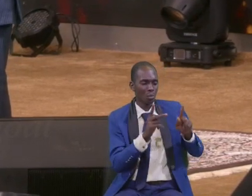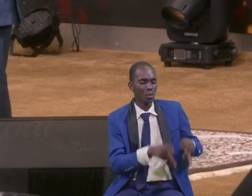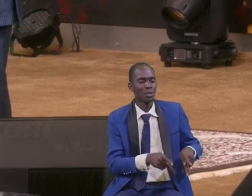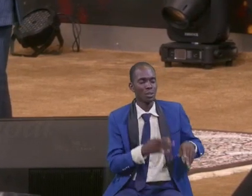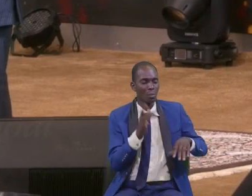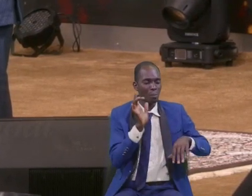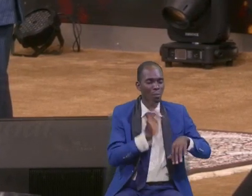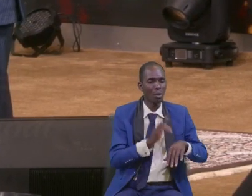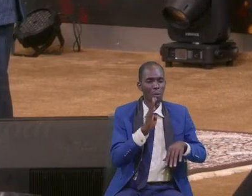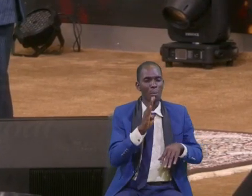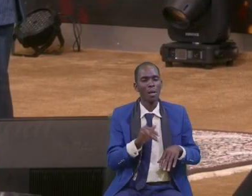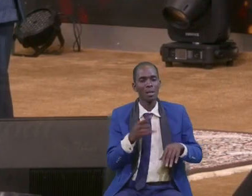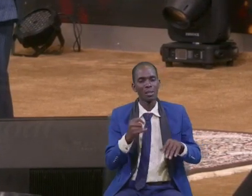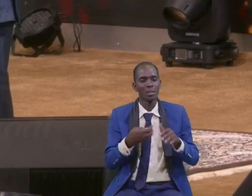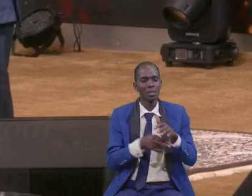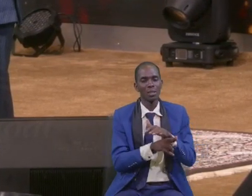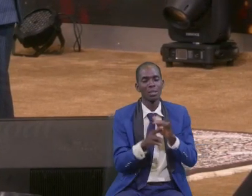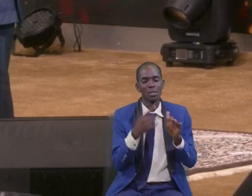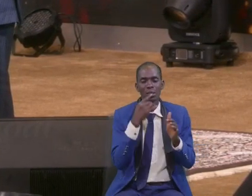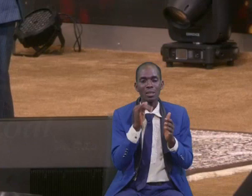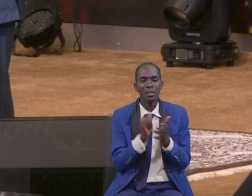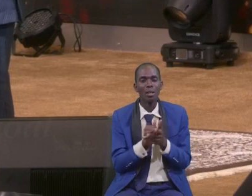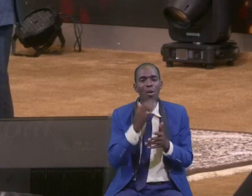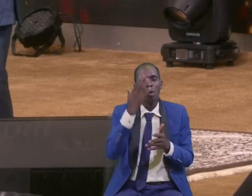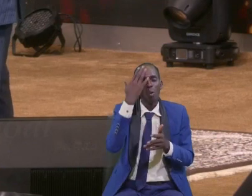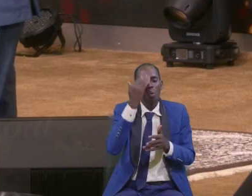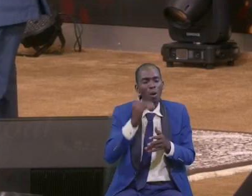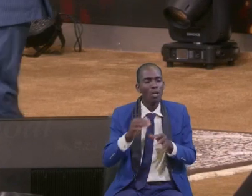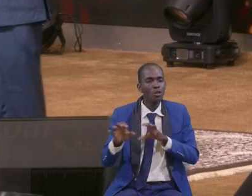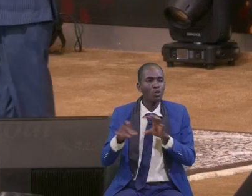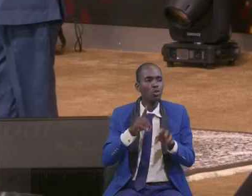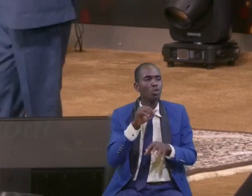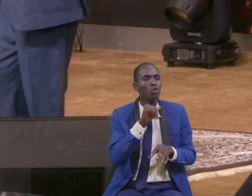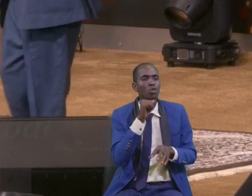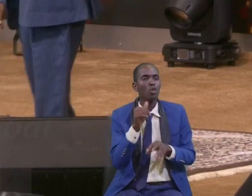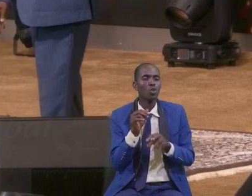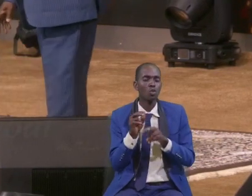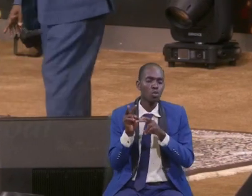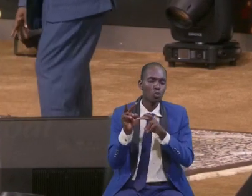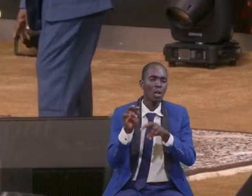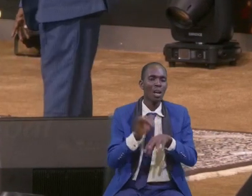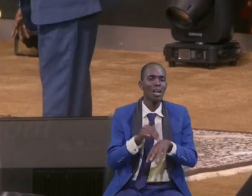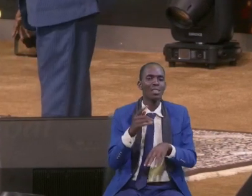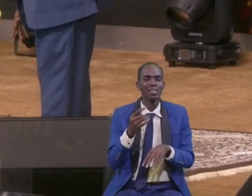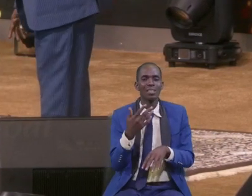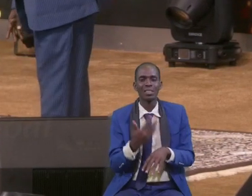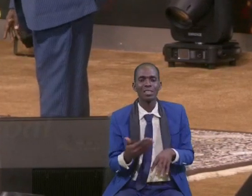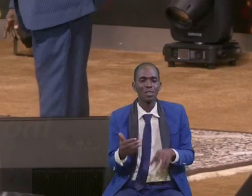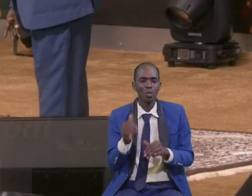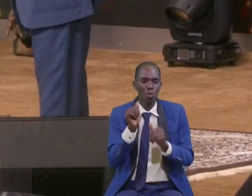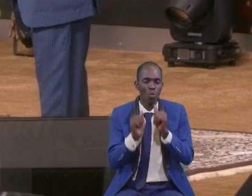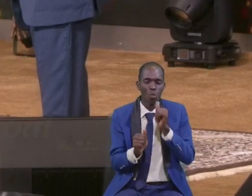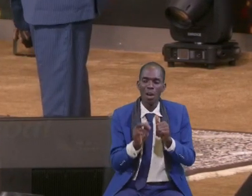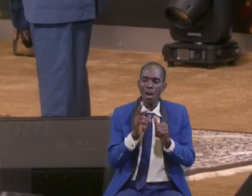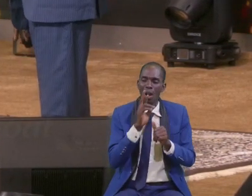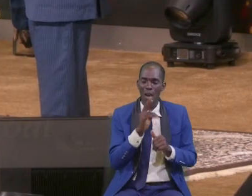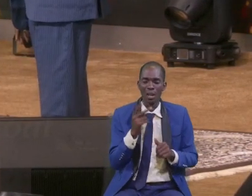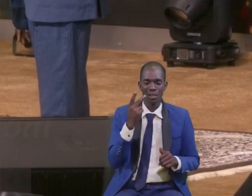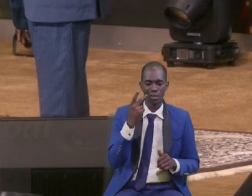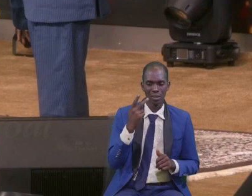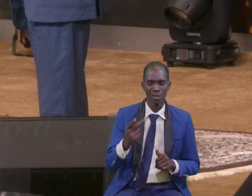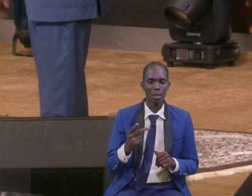said, while we look not at the things which are seen, but at the things which are